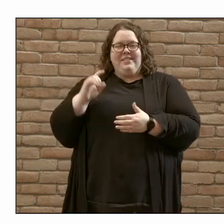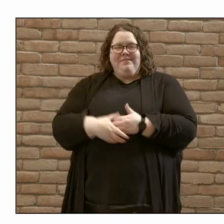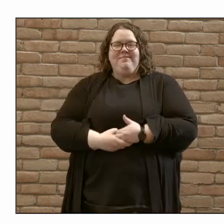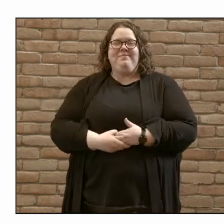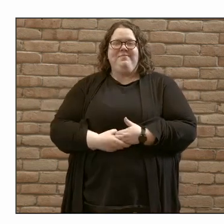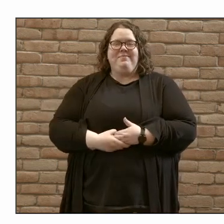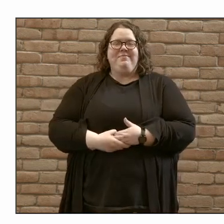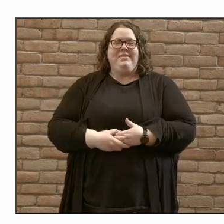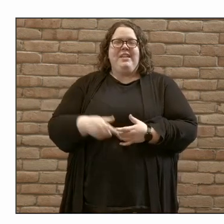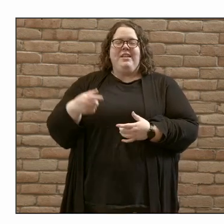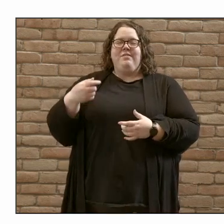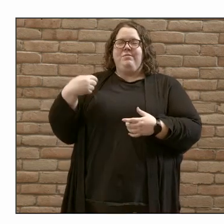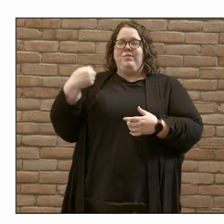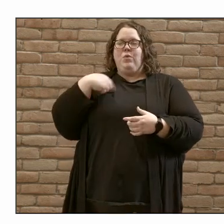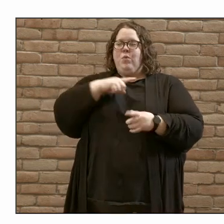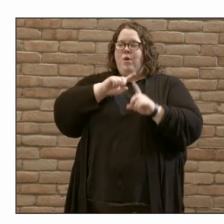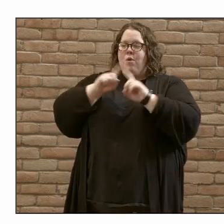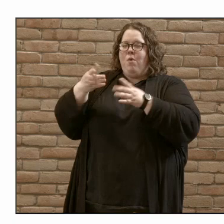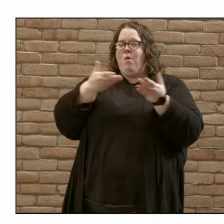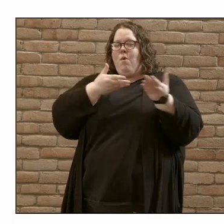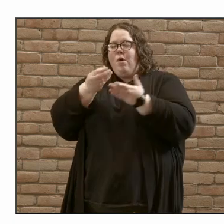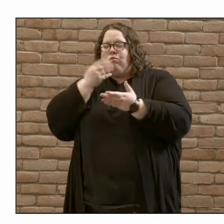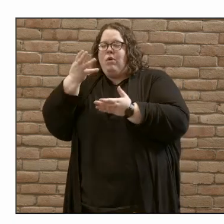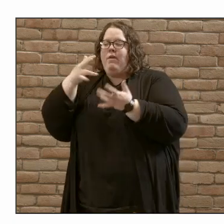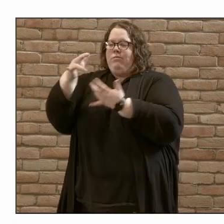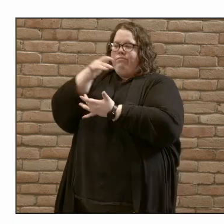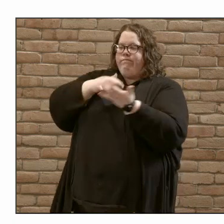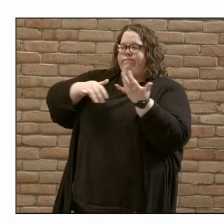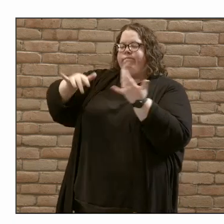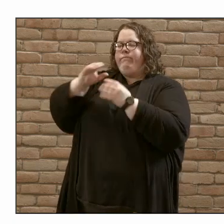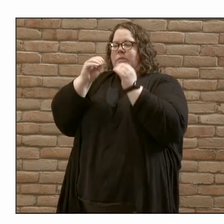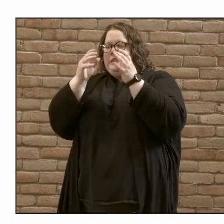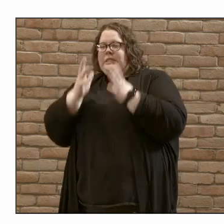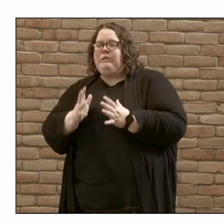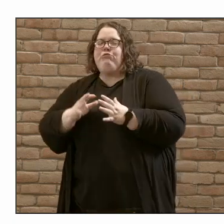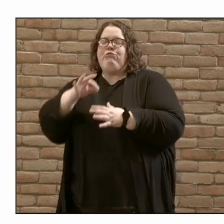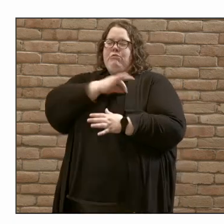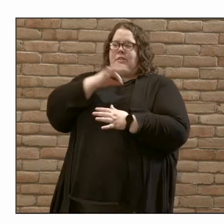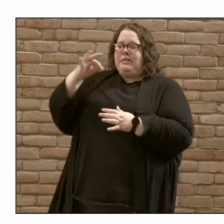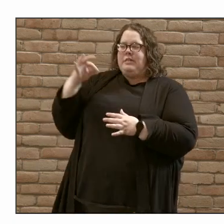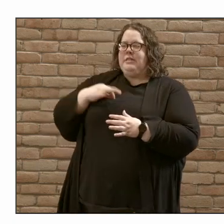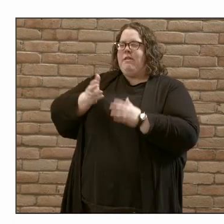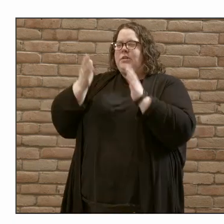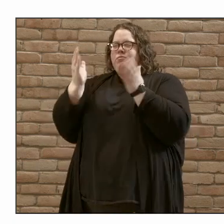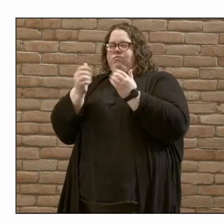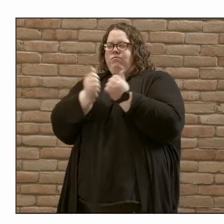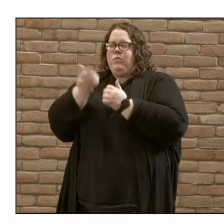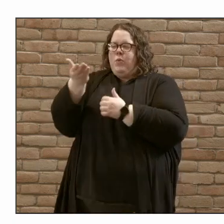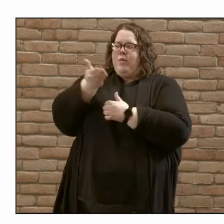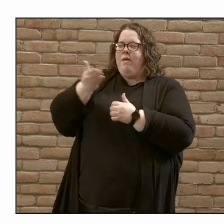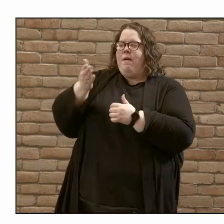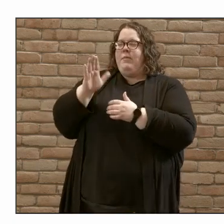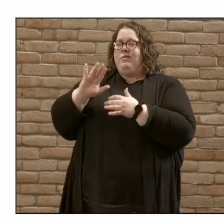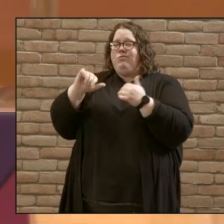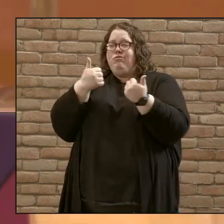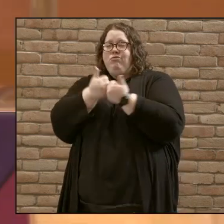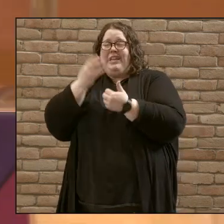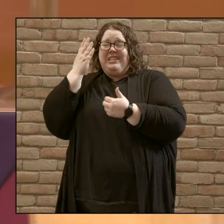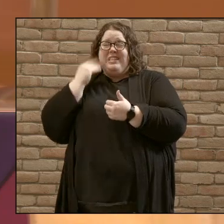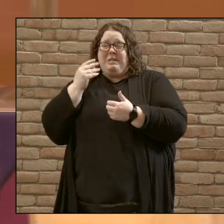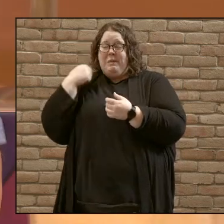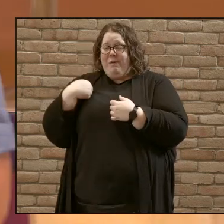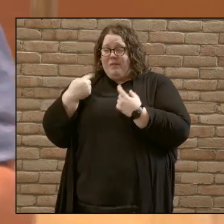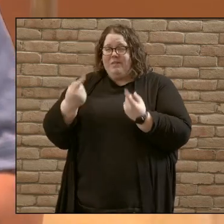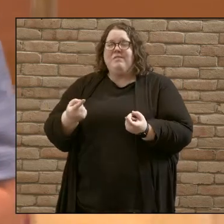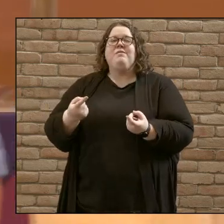spent time there with the teachers and staff, we were able to talk with them about the challenges that they've been experiencing and had